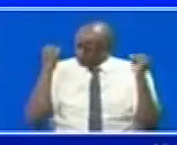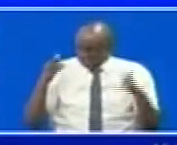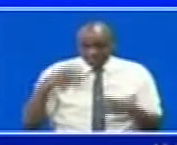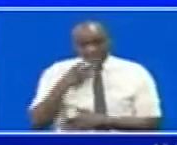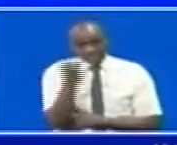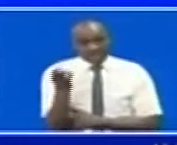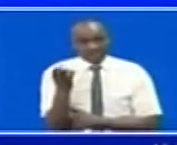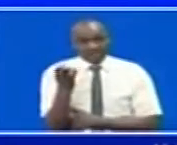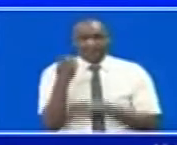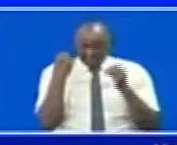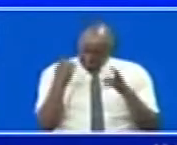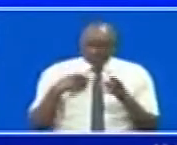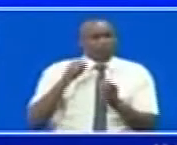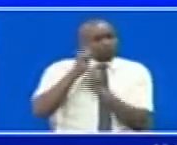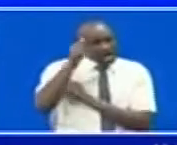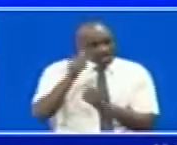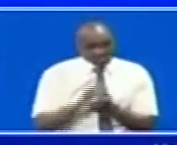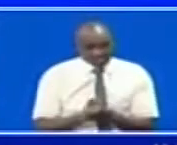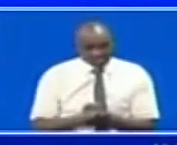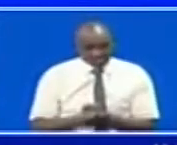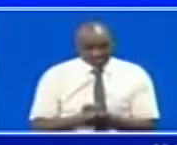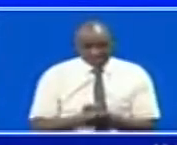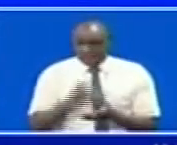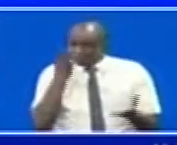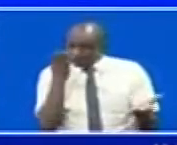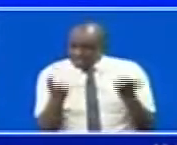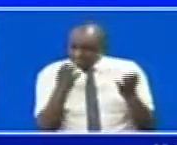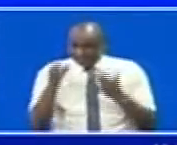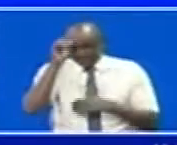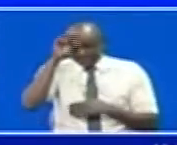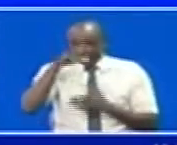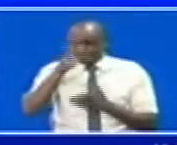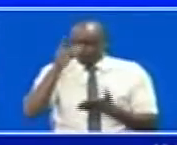citizens hundreds of kilometers away? What is perhaps more